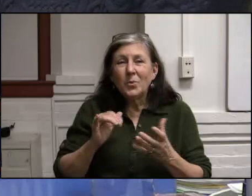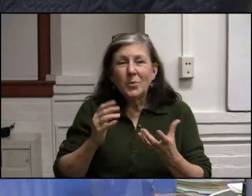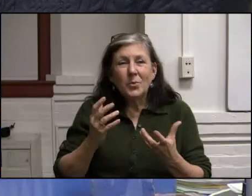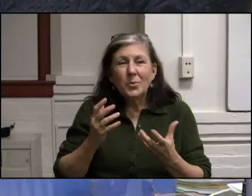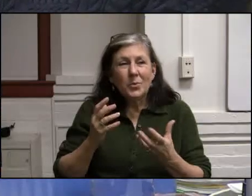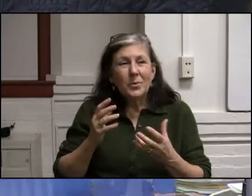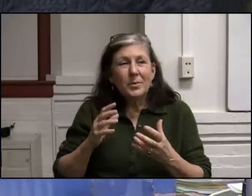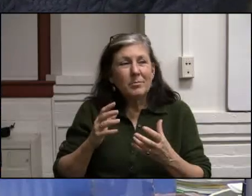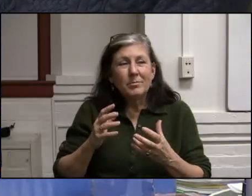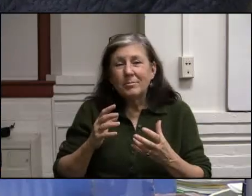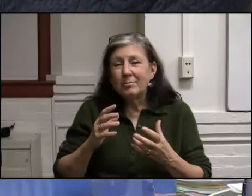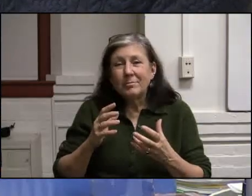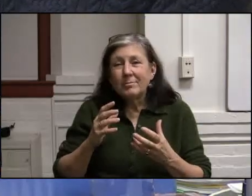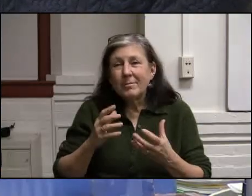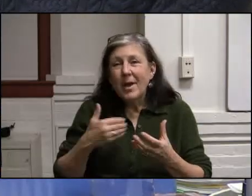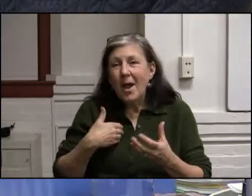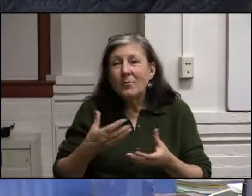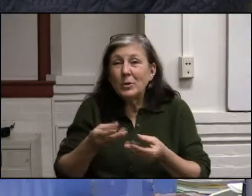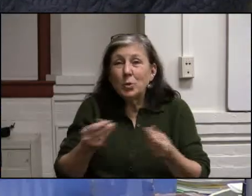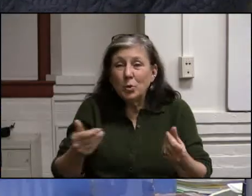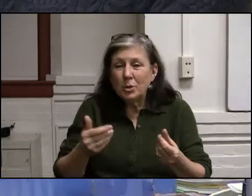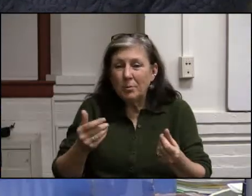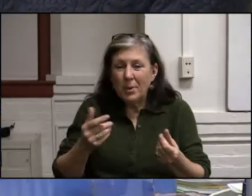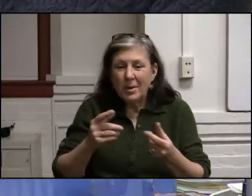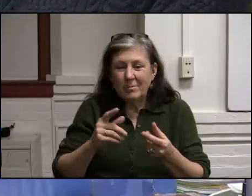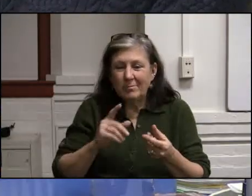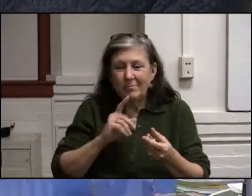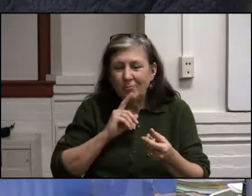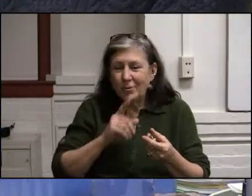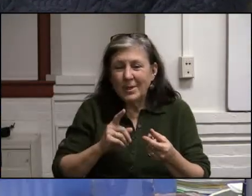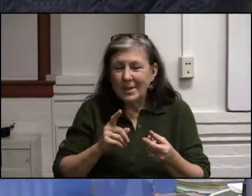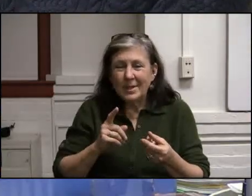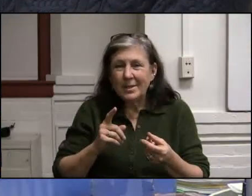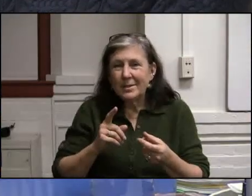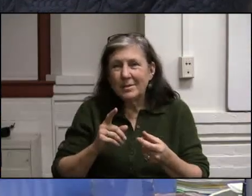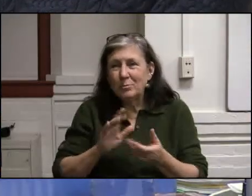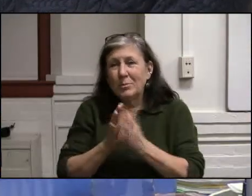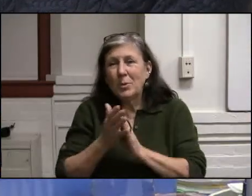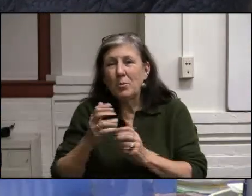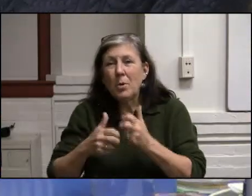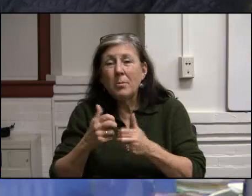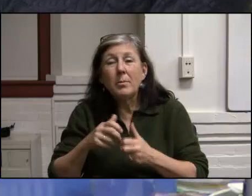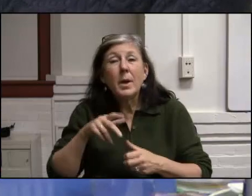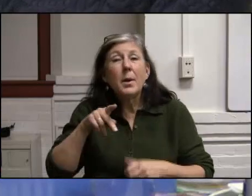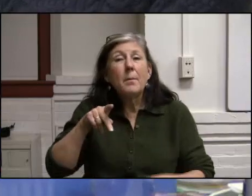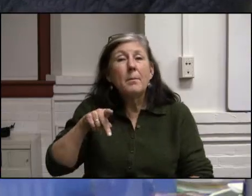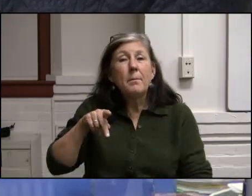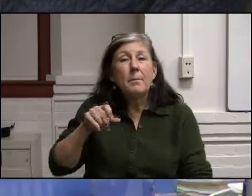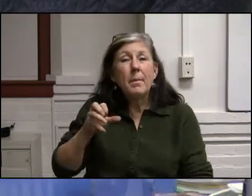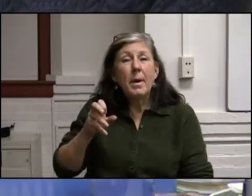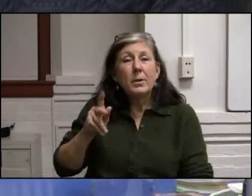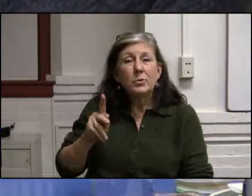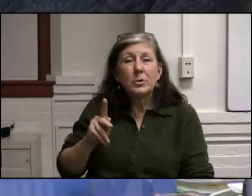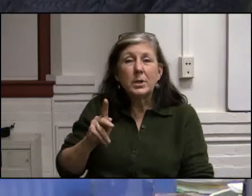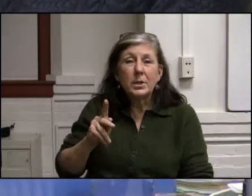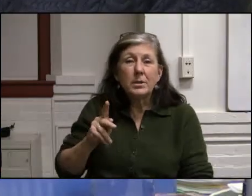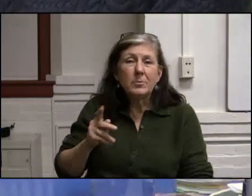We have, according to Patrick's good report that he gave us a few meetings